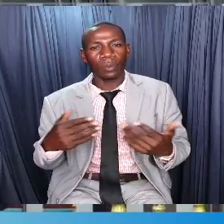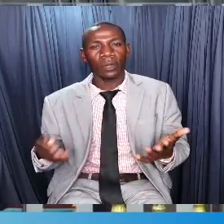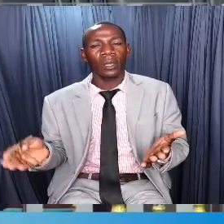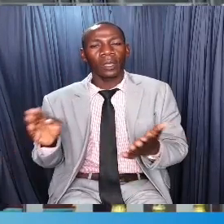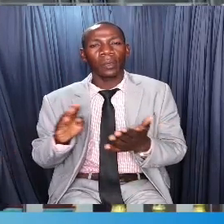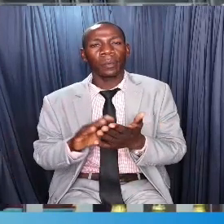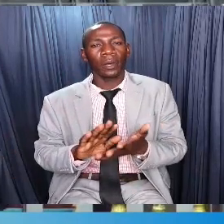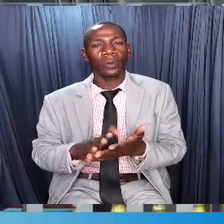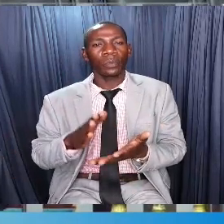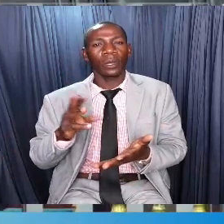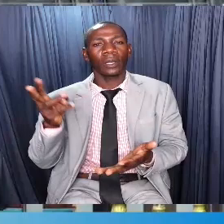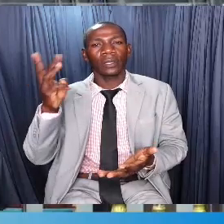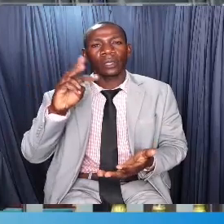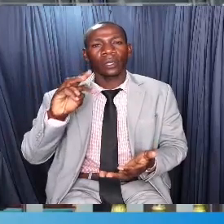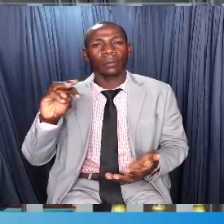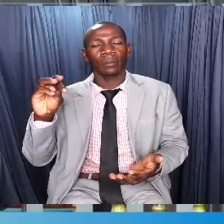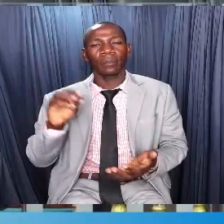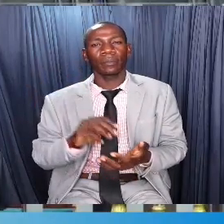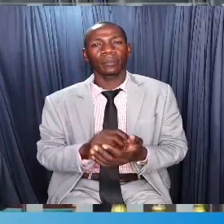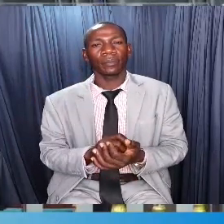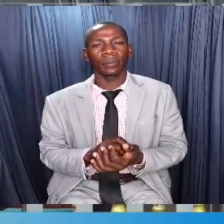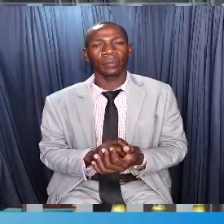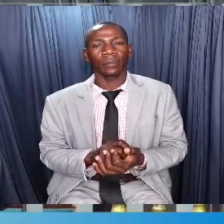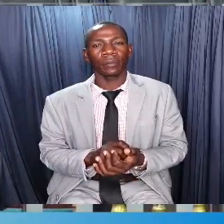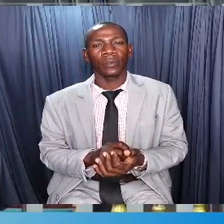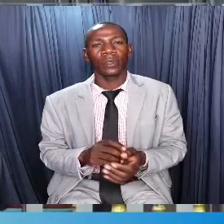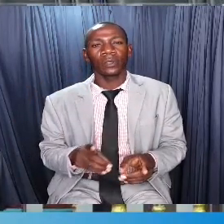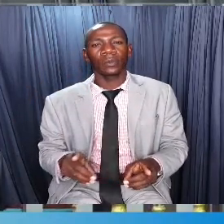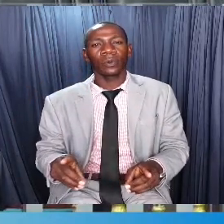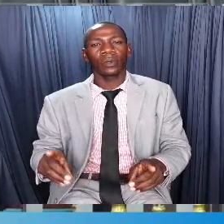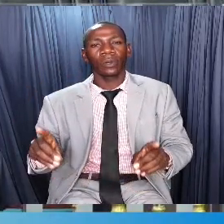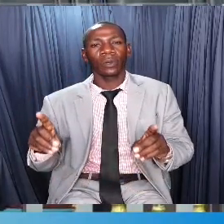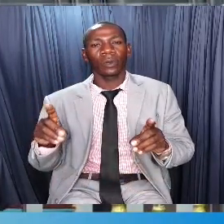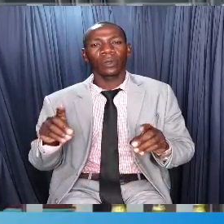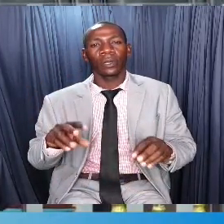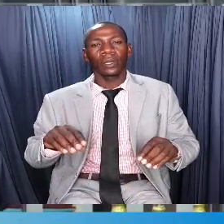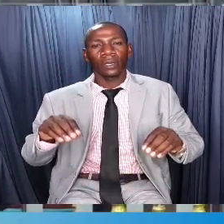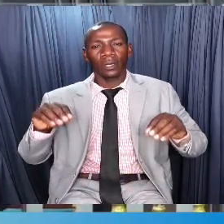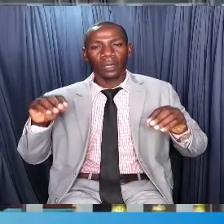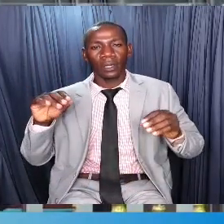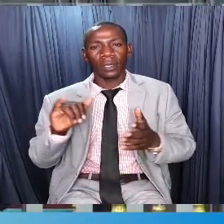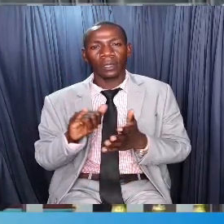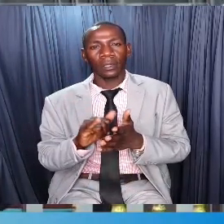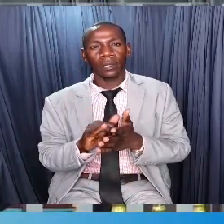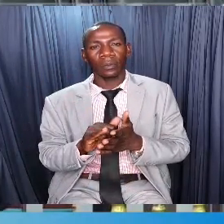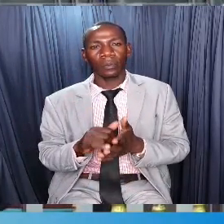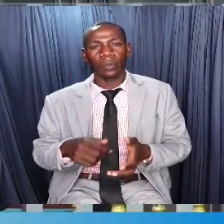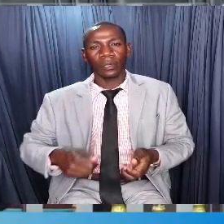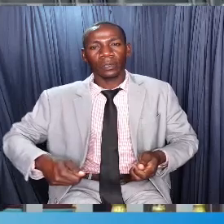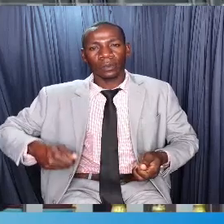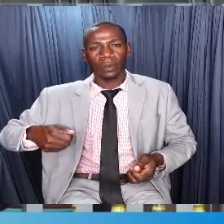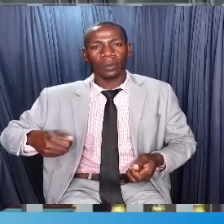tena kuwatukuza wao. Why was he arresting them? Now he's praising them instead. Wanafunzi. The disciples. Wakachukua ile kapu kubwa. Took the very big